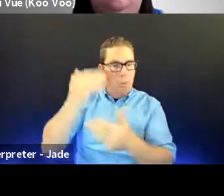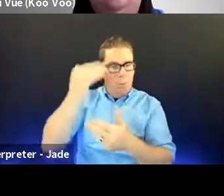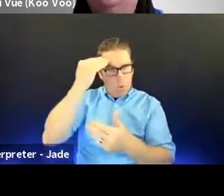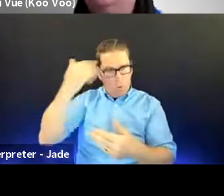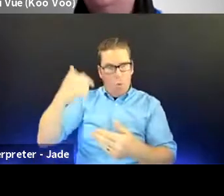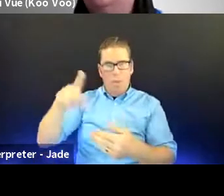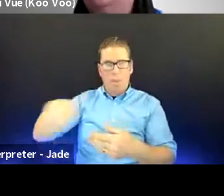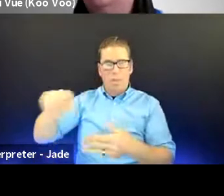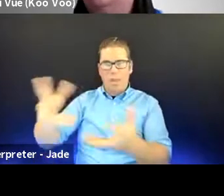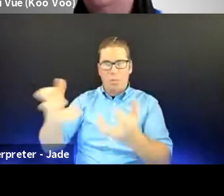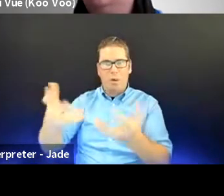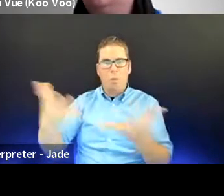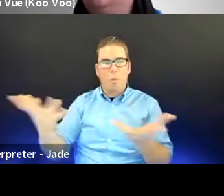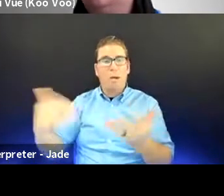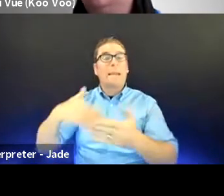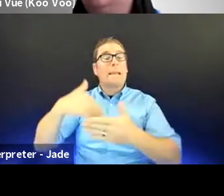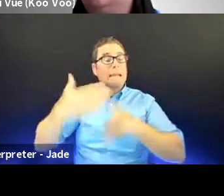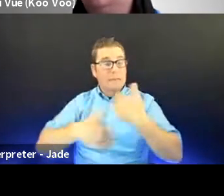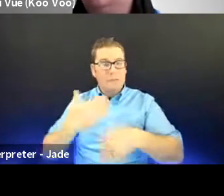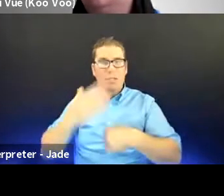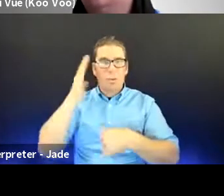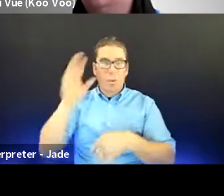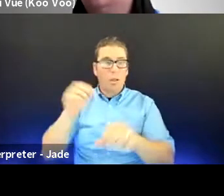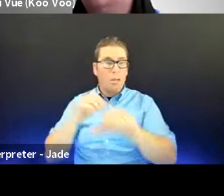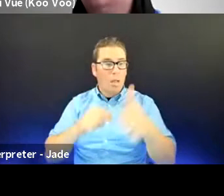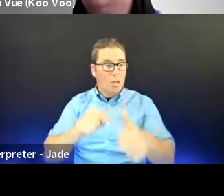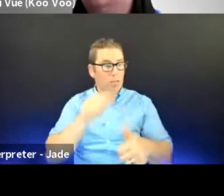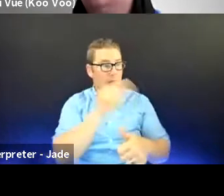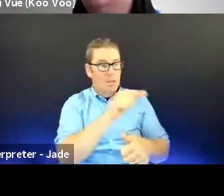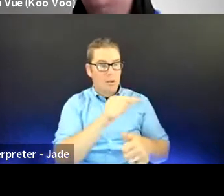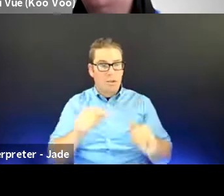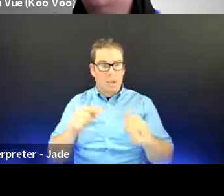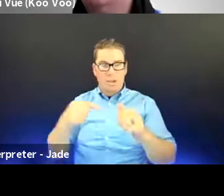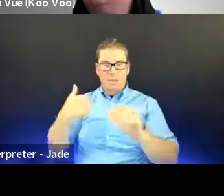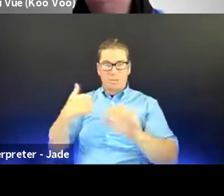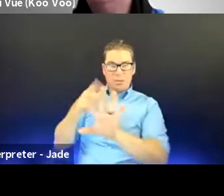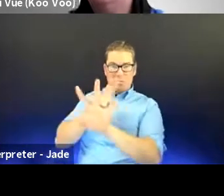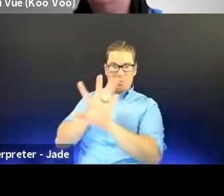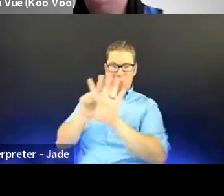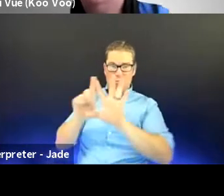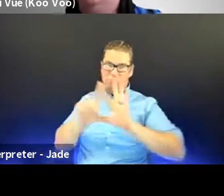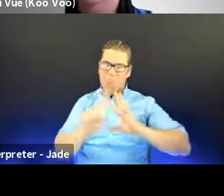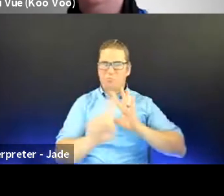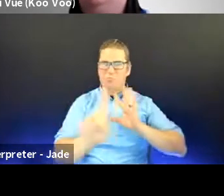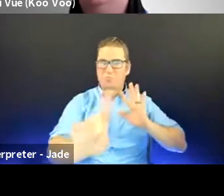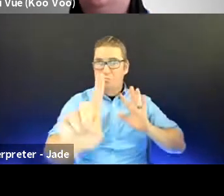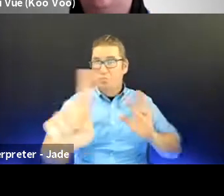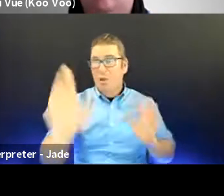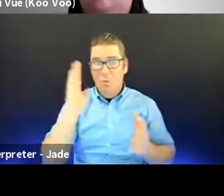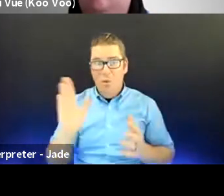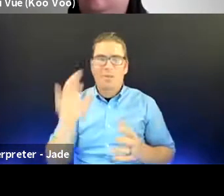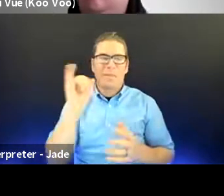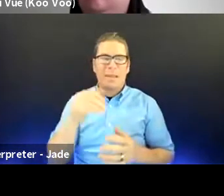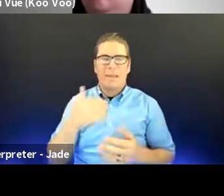will outcompete other people. It might take more time, but that will happen. So that's my tips for folks going into job hunting